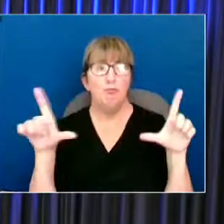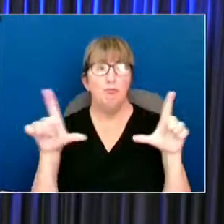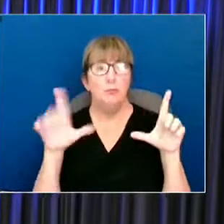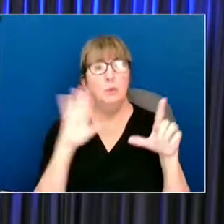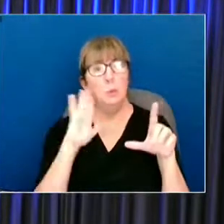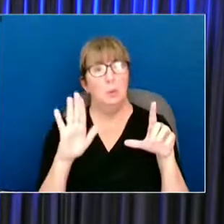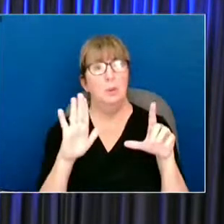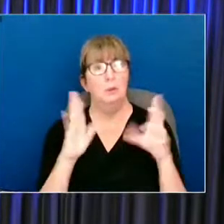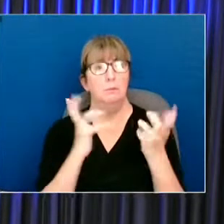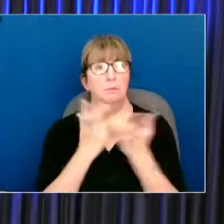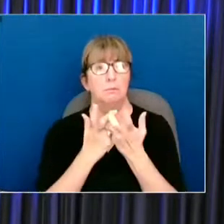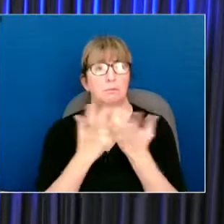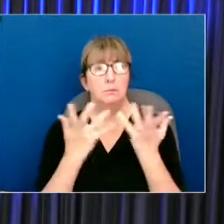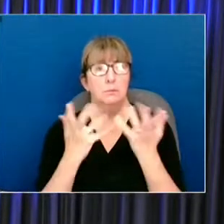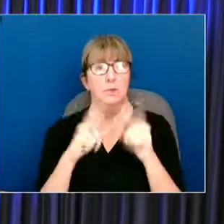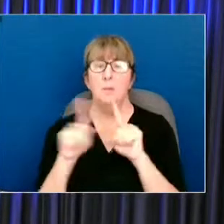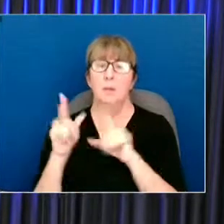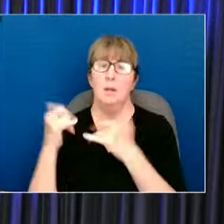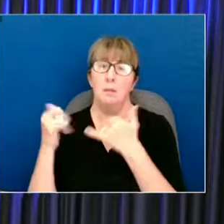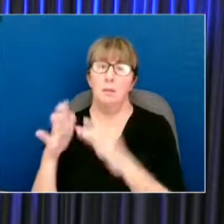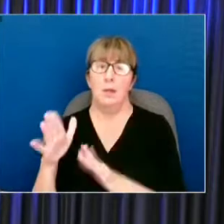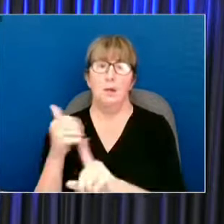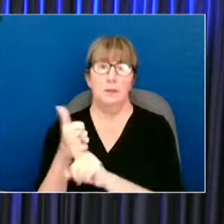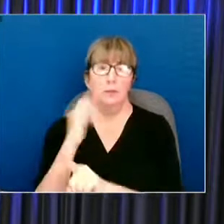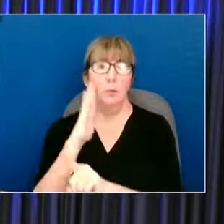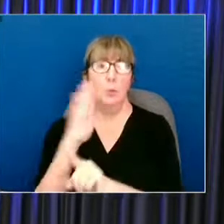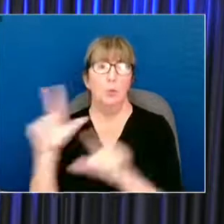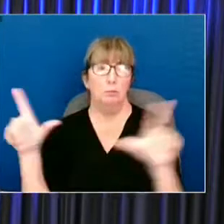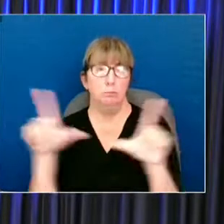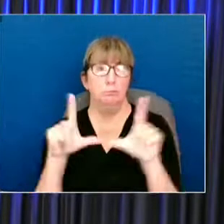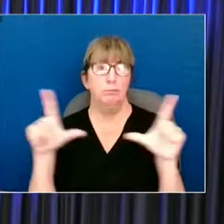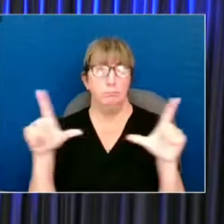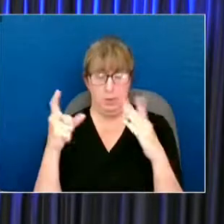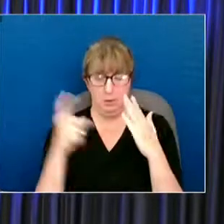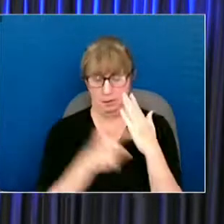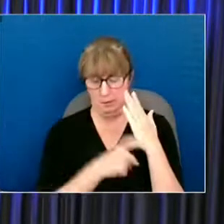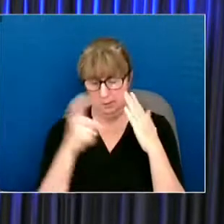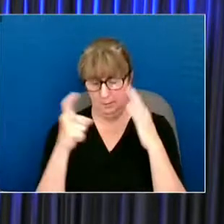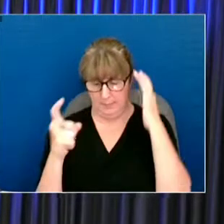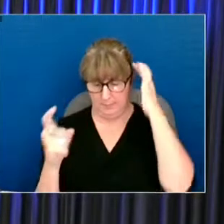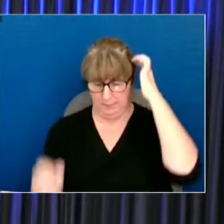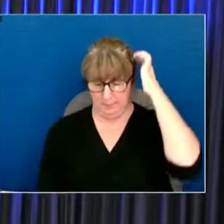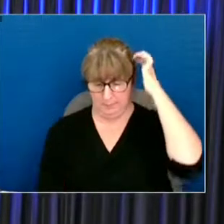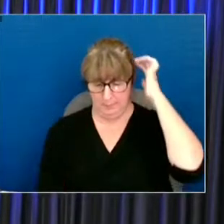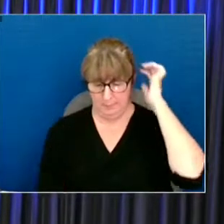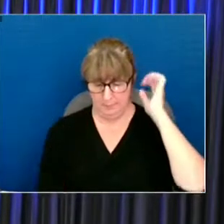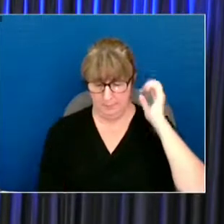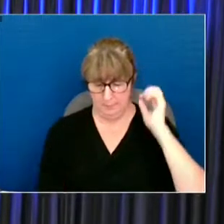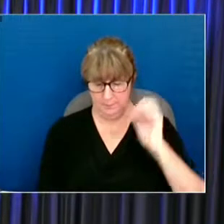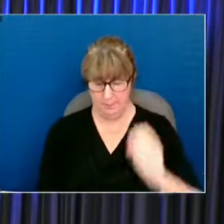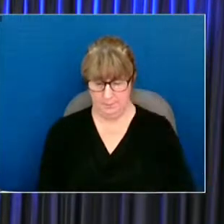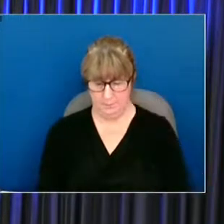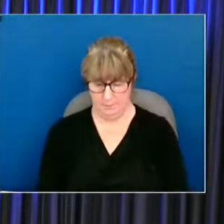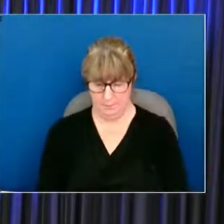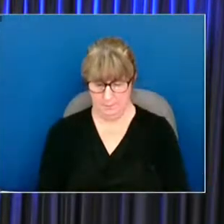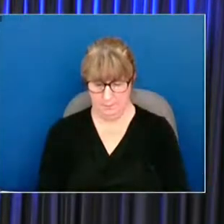player itself does resize and auto configures to give just the video focus.